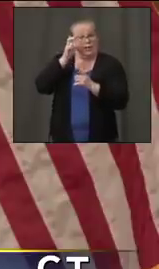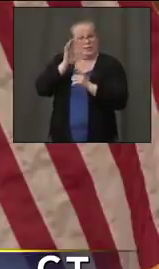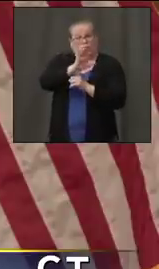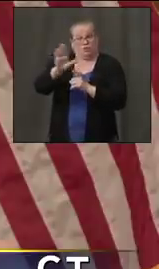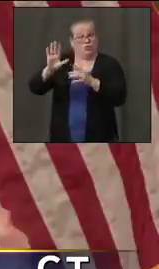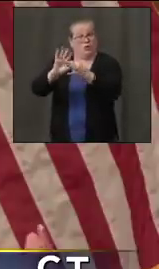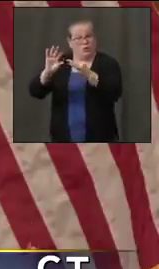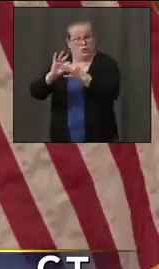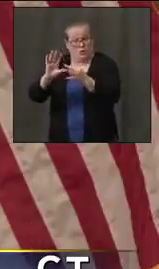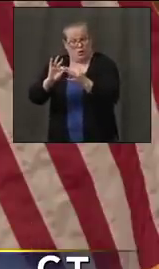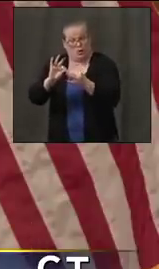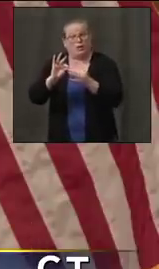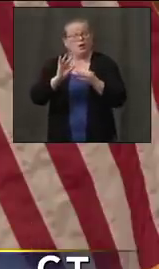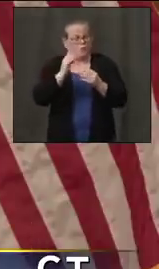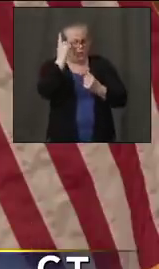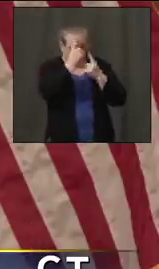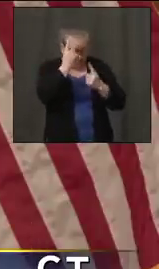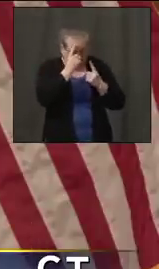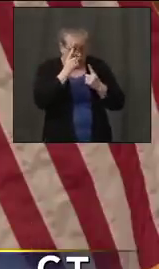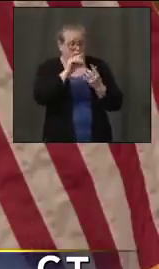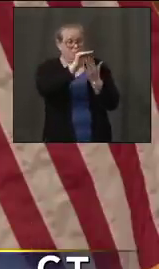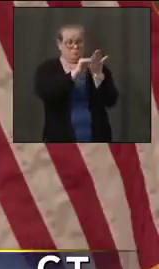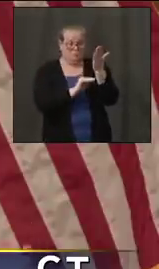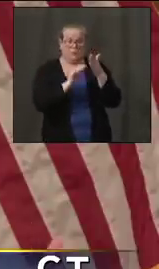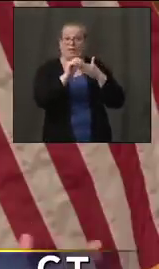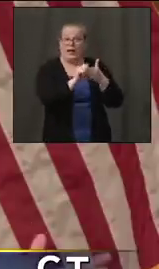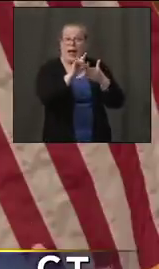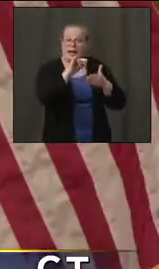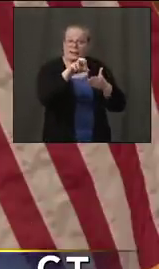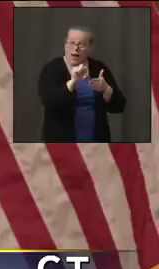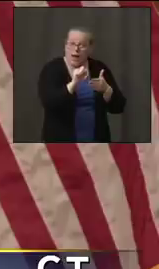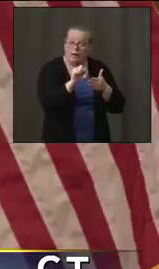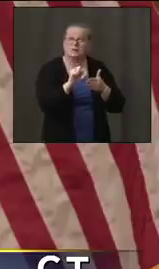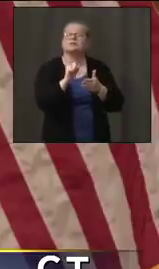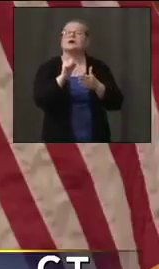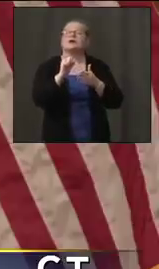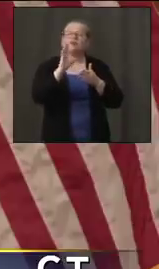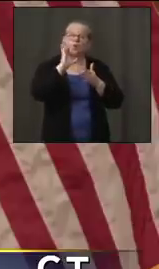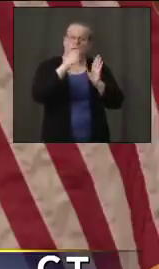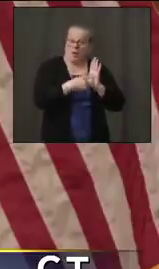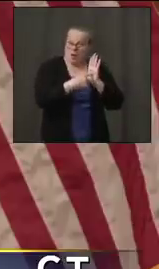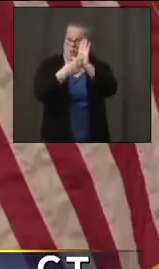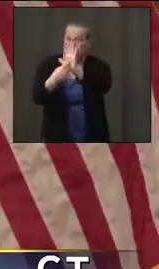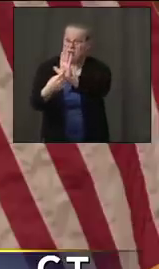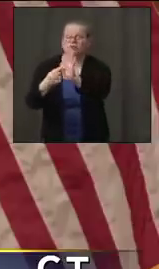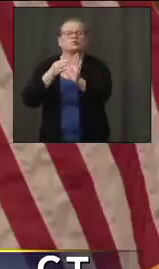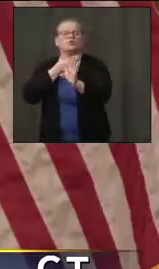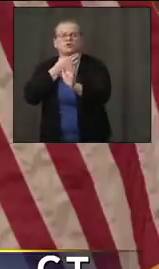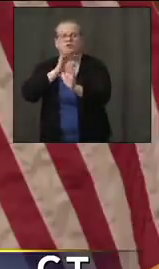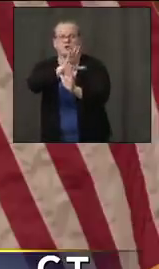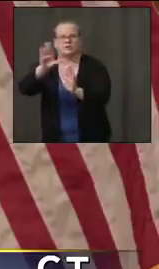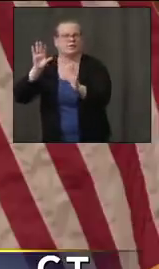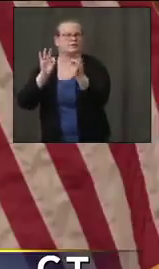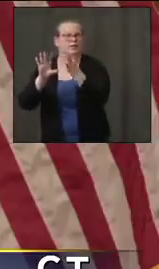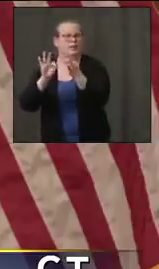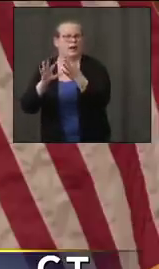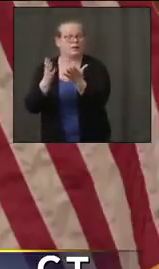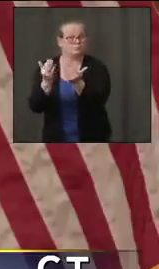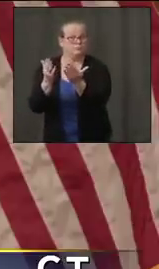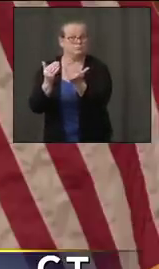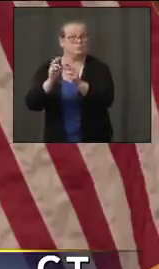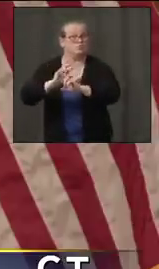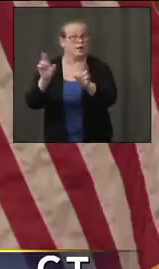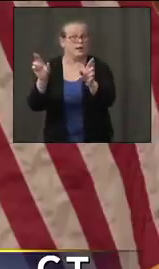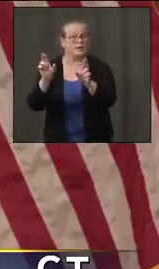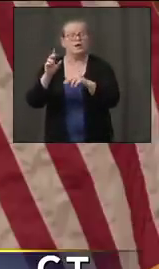commissioner and the Reopen Connecticut committee is putting forward today, because we still have time